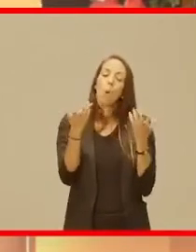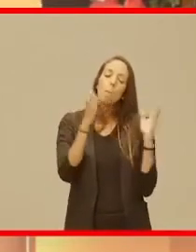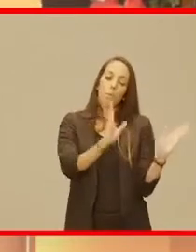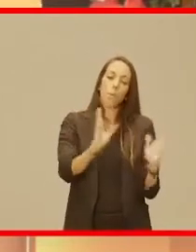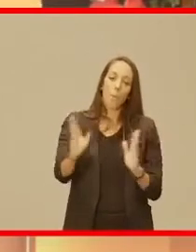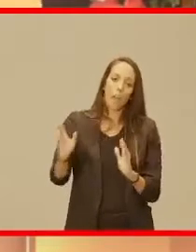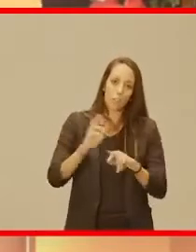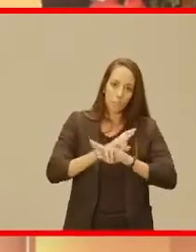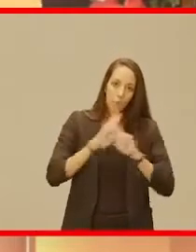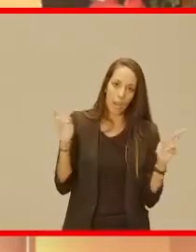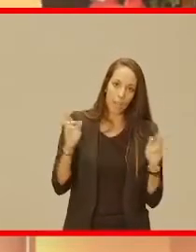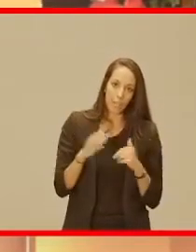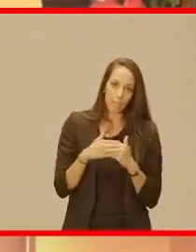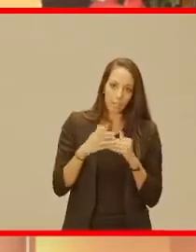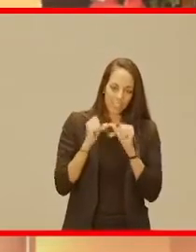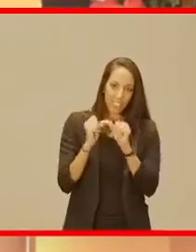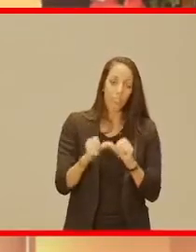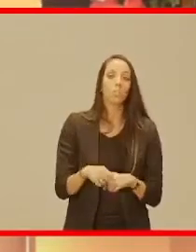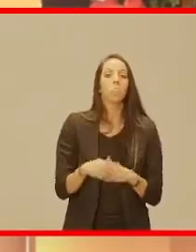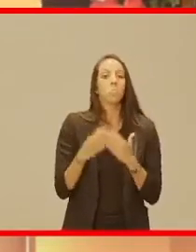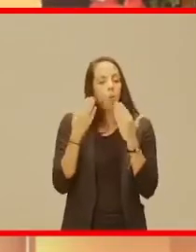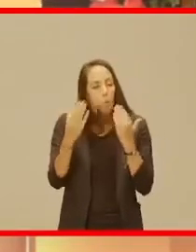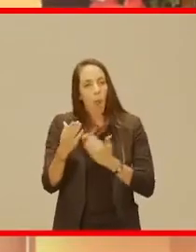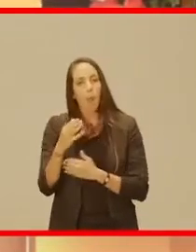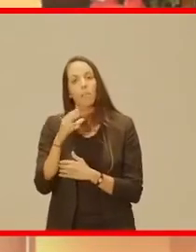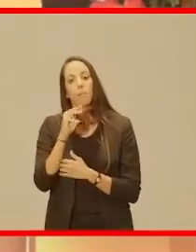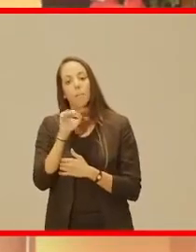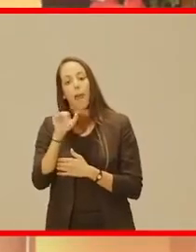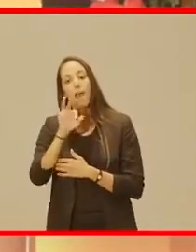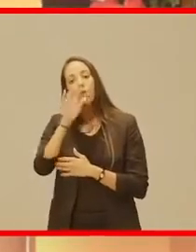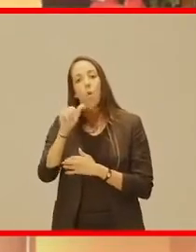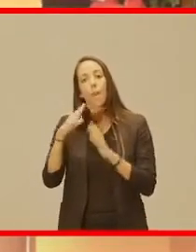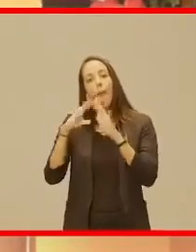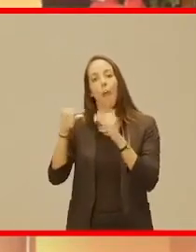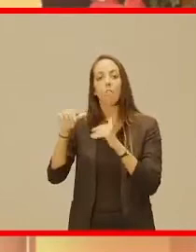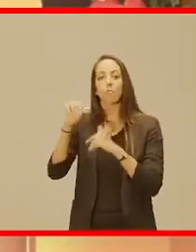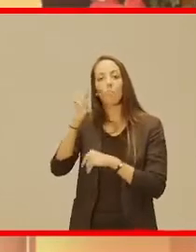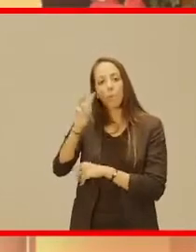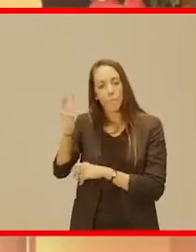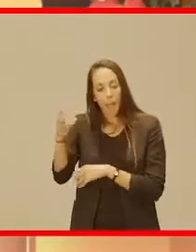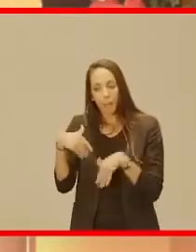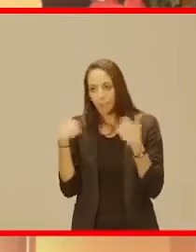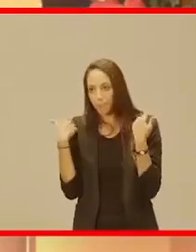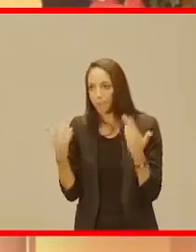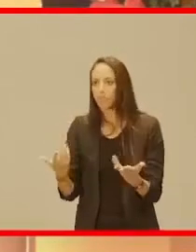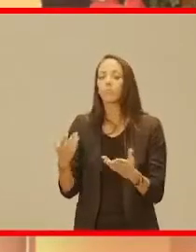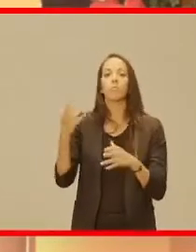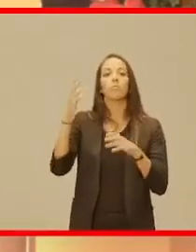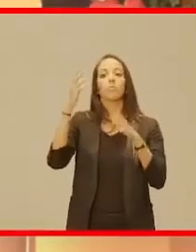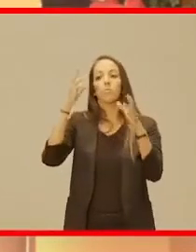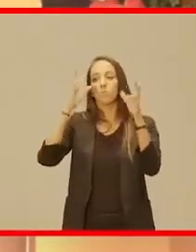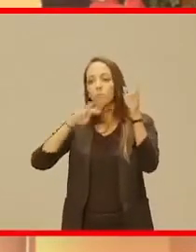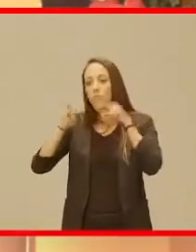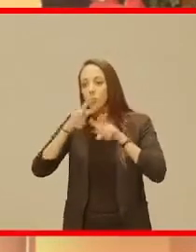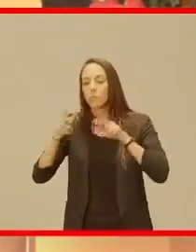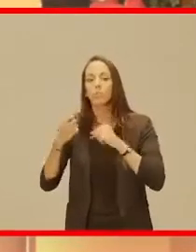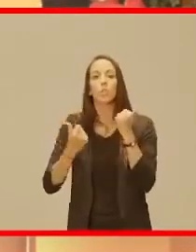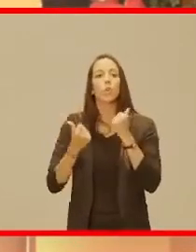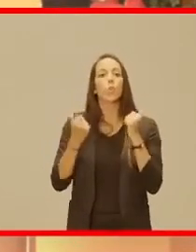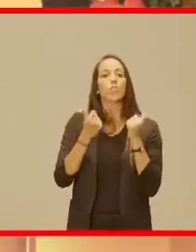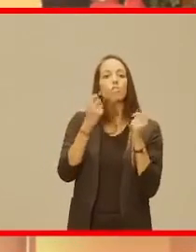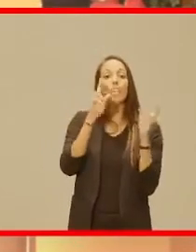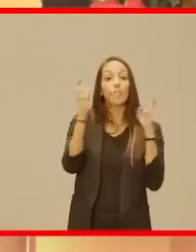but go to the My Florida House website, sign up for that, and then, whatever the issues are that you're interested in,